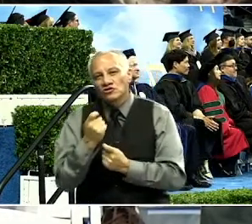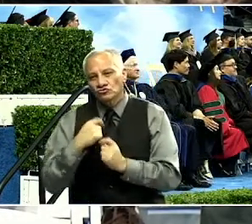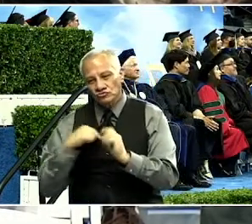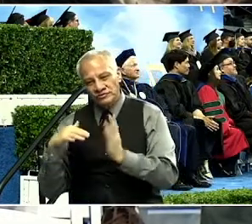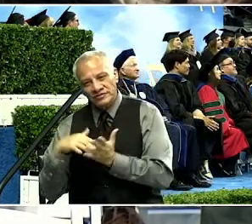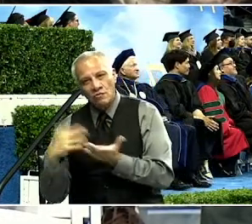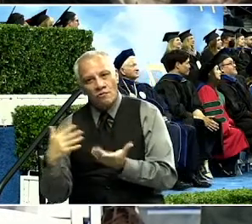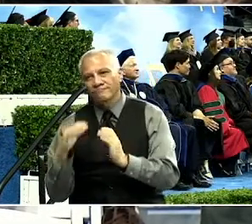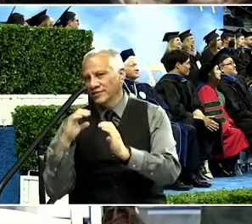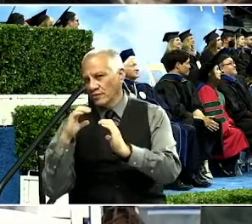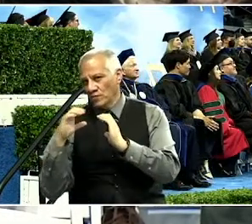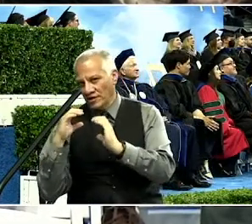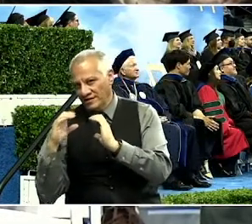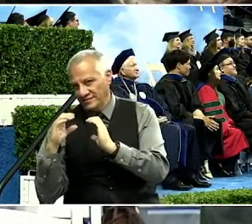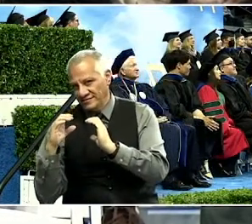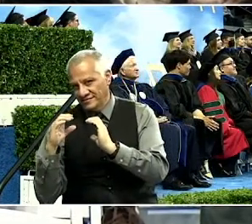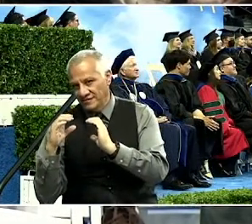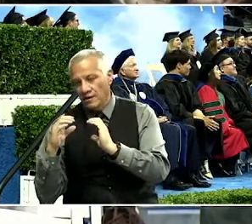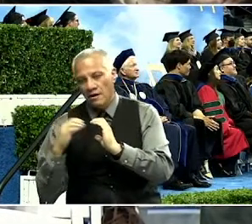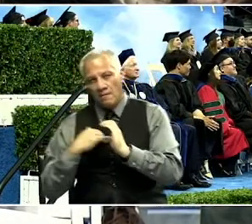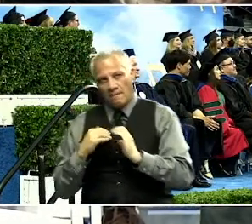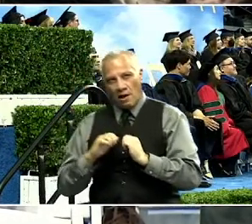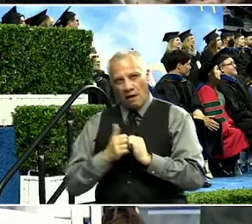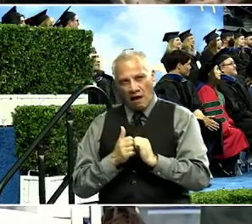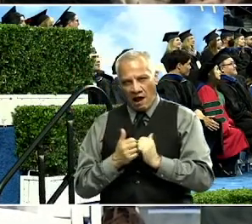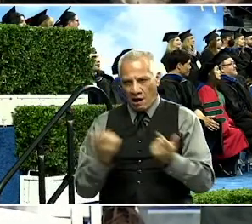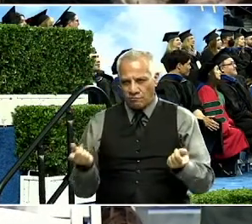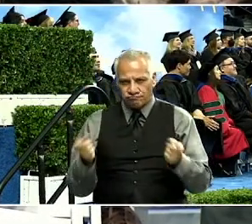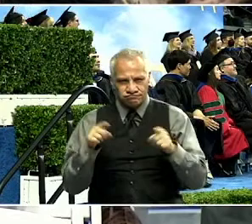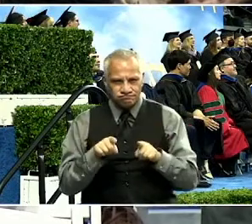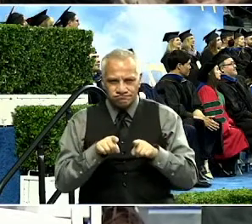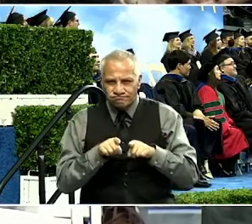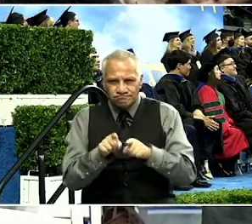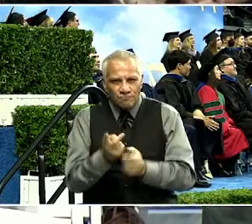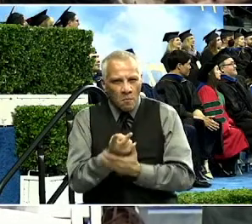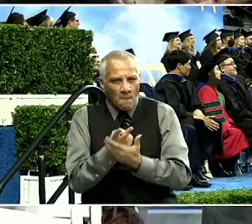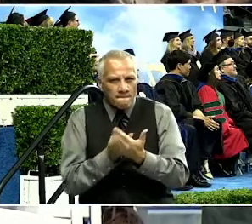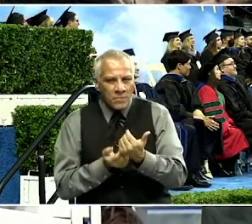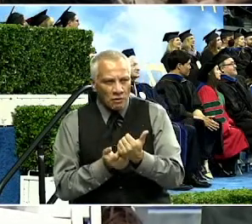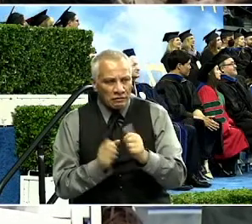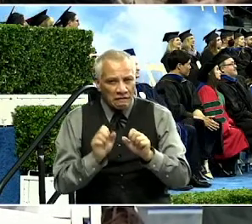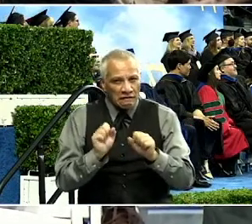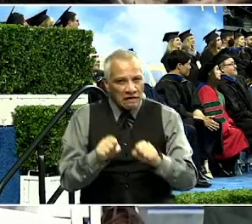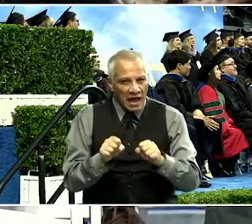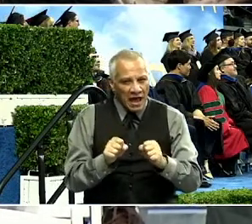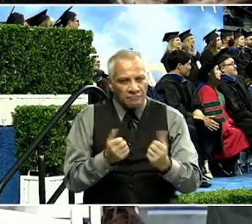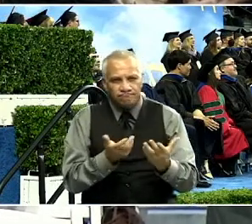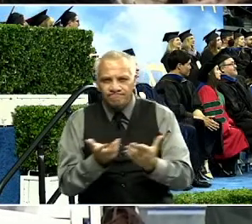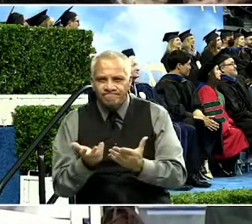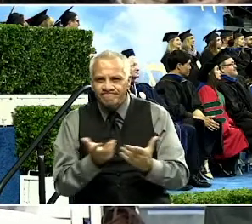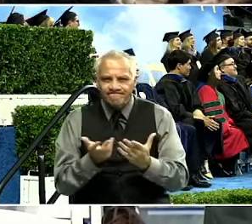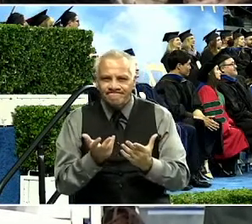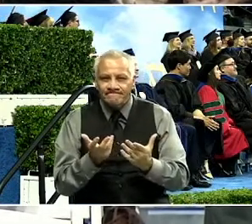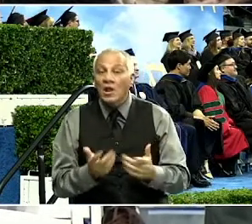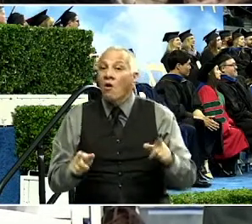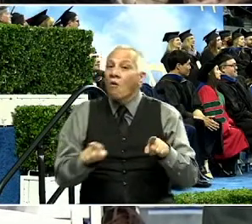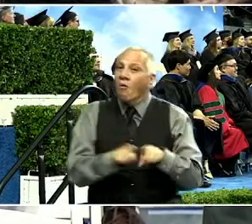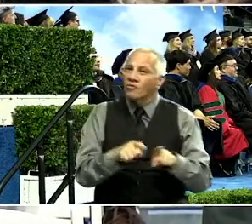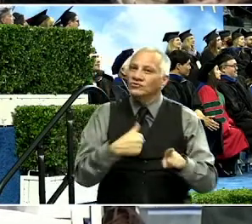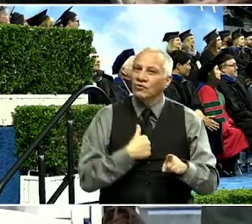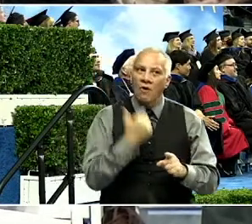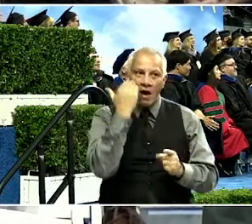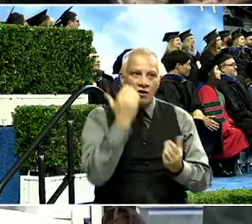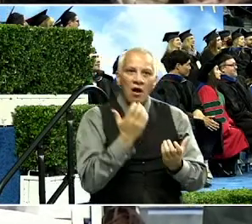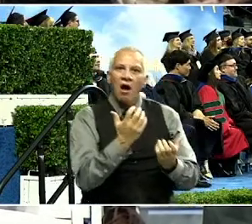communication. However, I wasn't sure if there would be an avenue to combine those two areas of study. I also knew I wanted